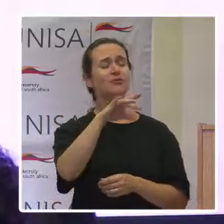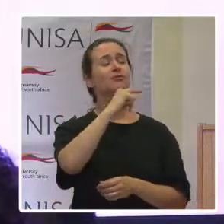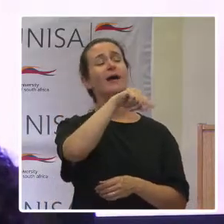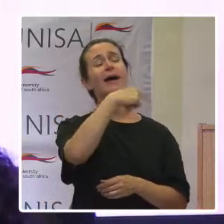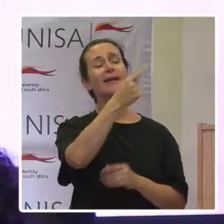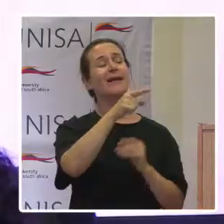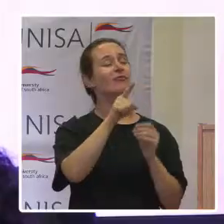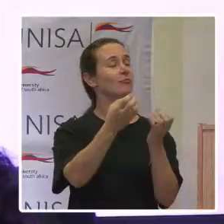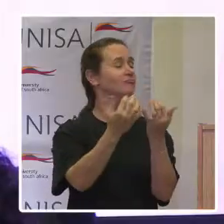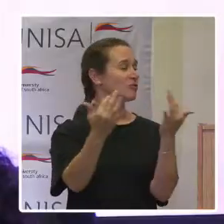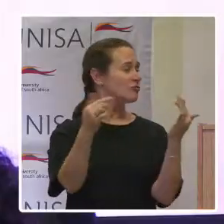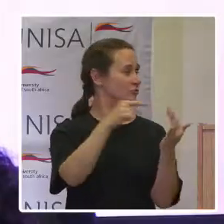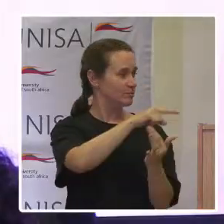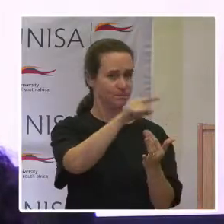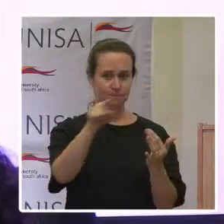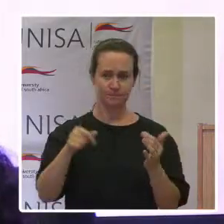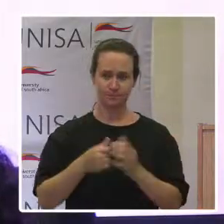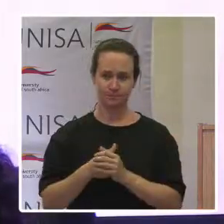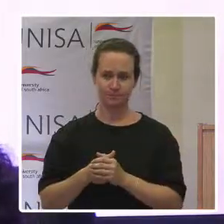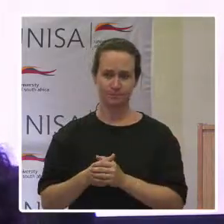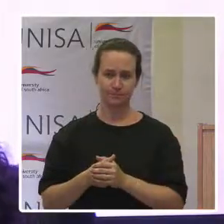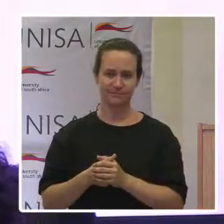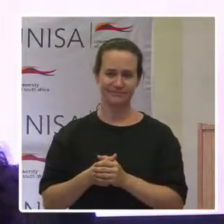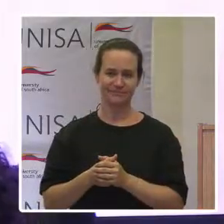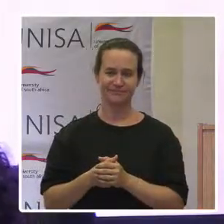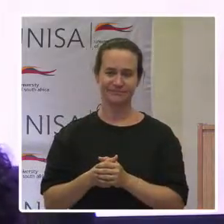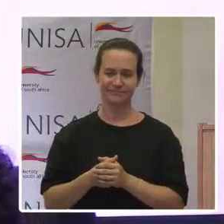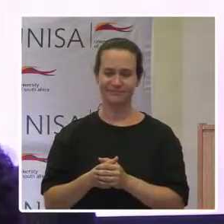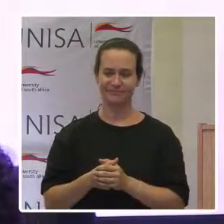the crowd.